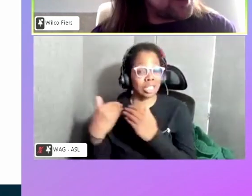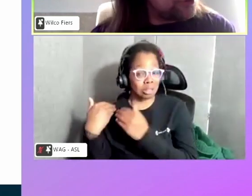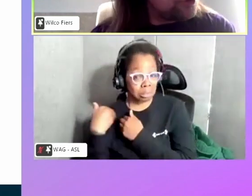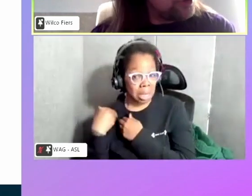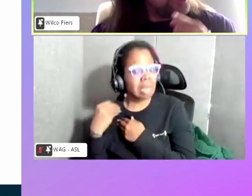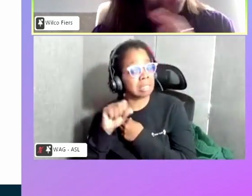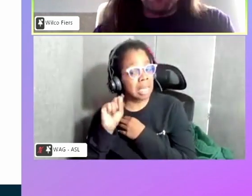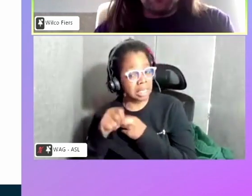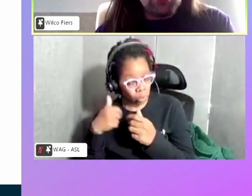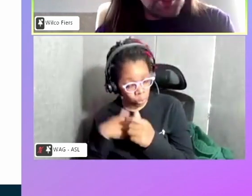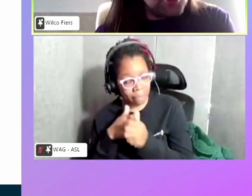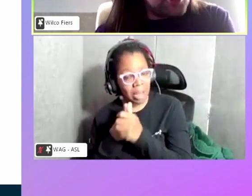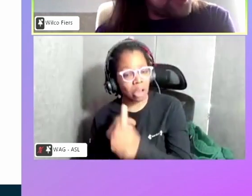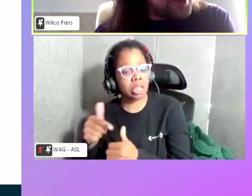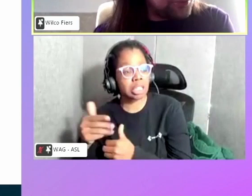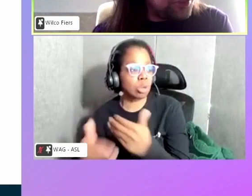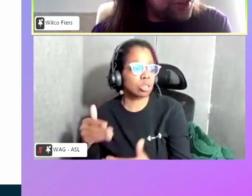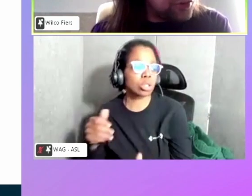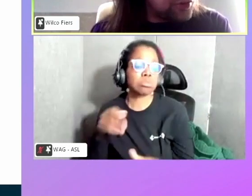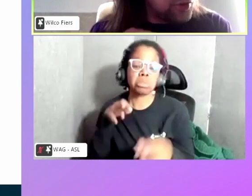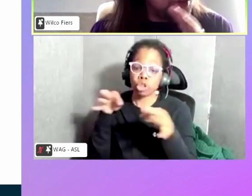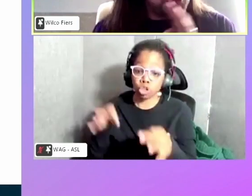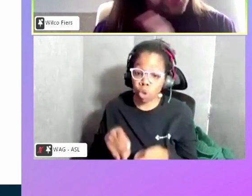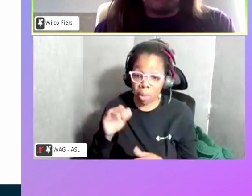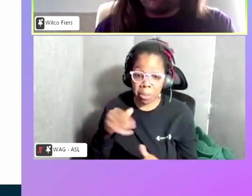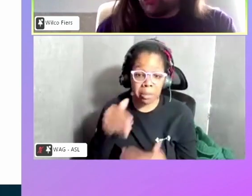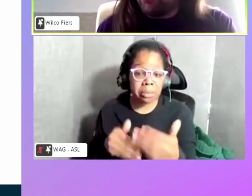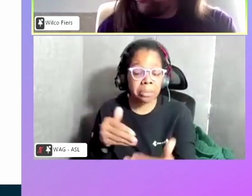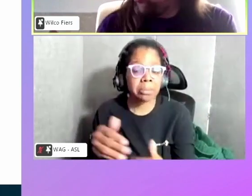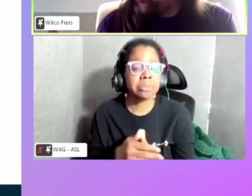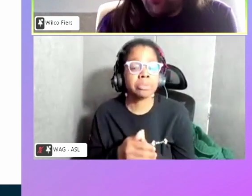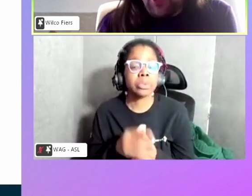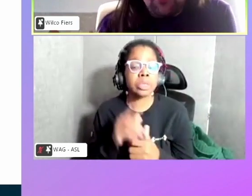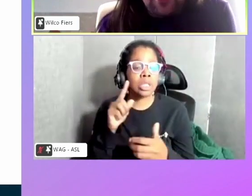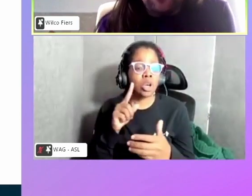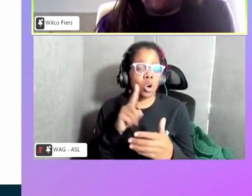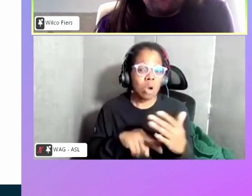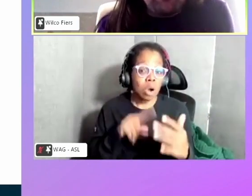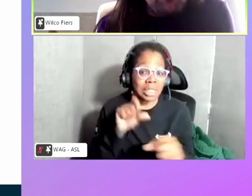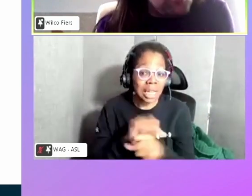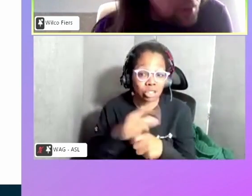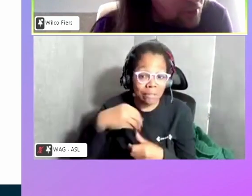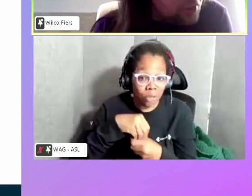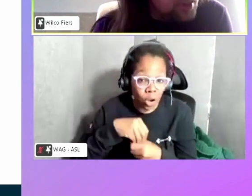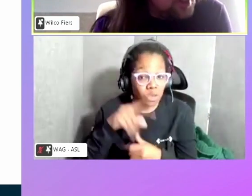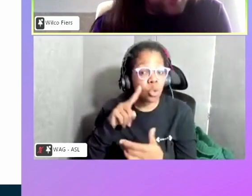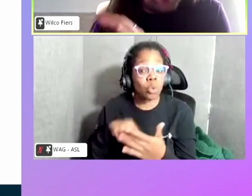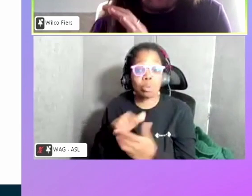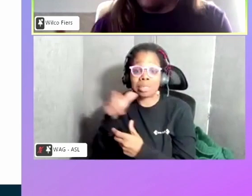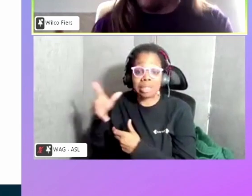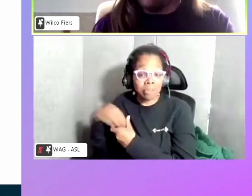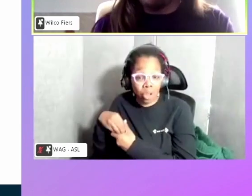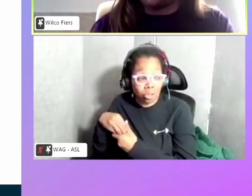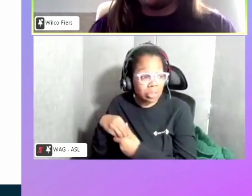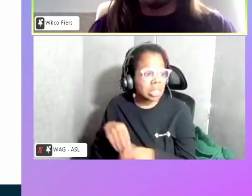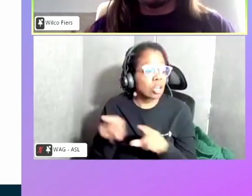was followed, a description of that procedure, the scope, what was actually involved and what wasn't, and